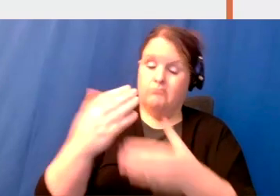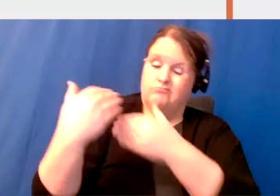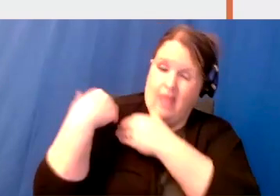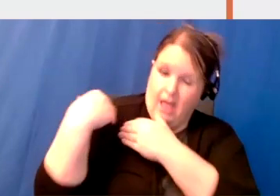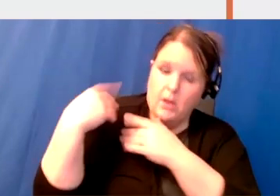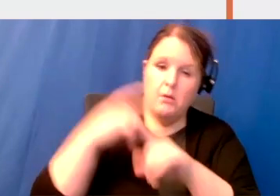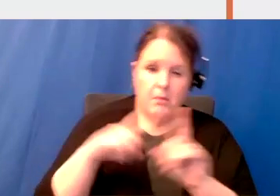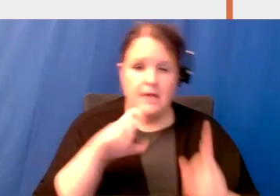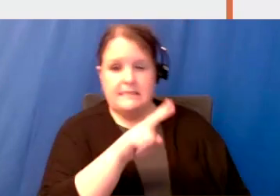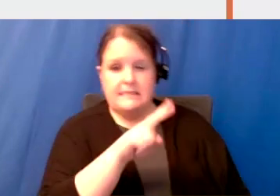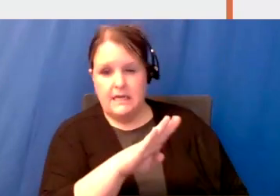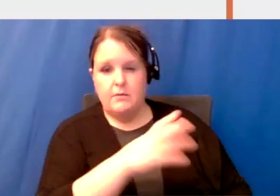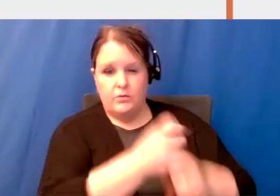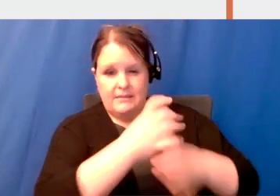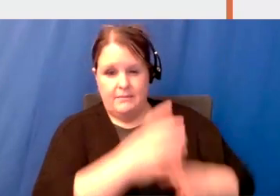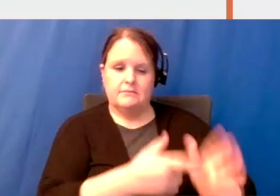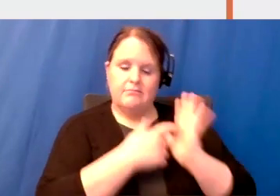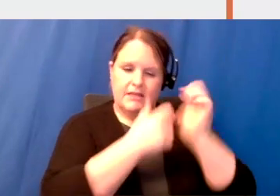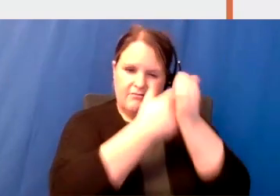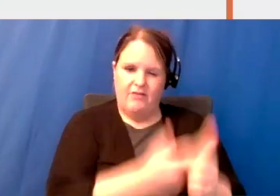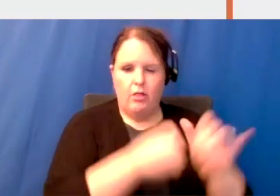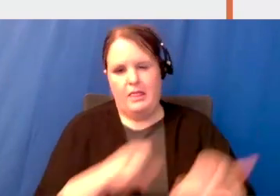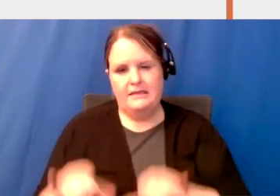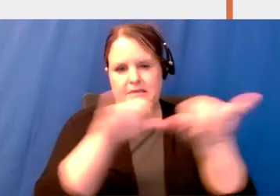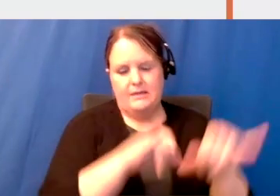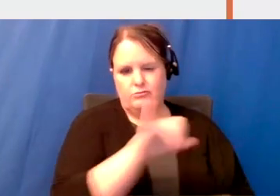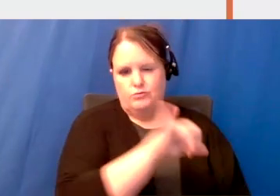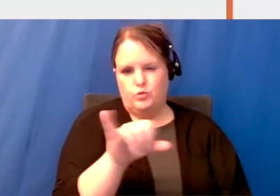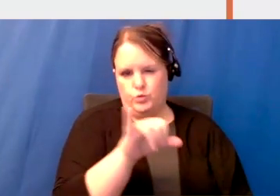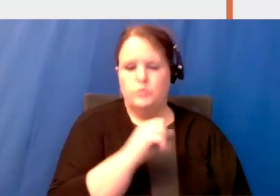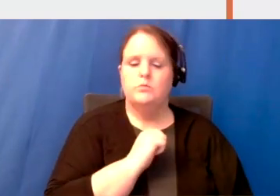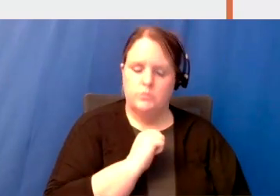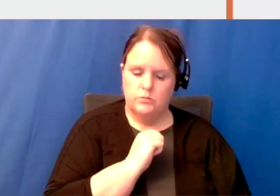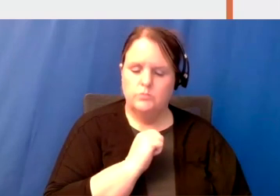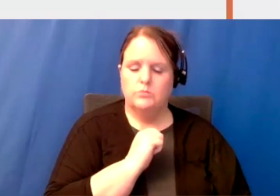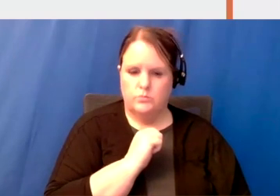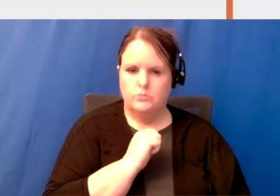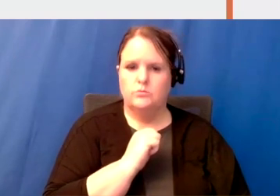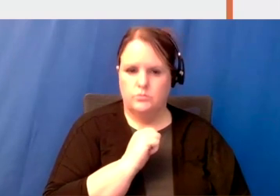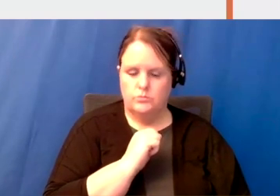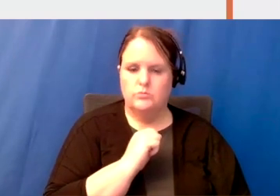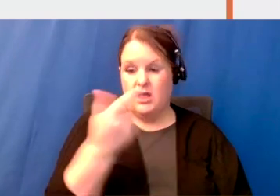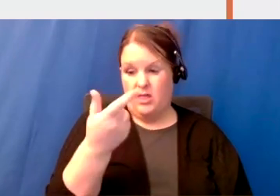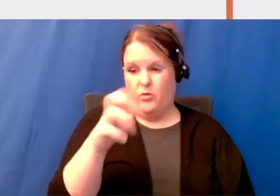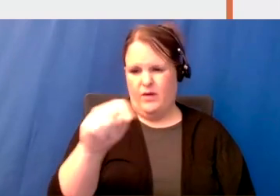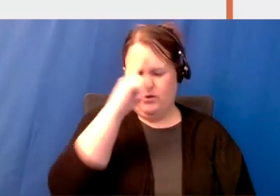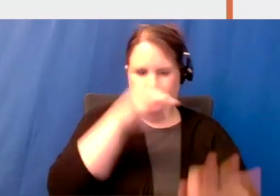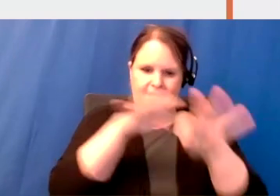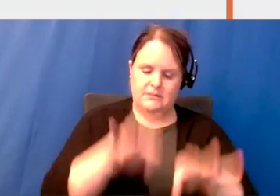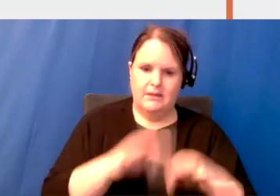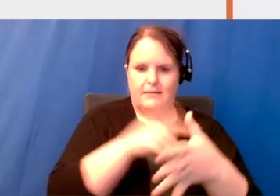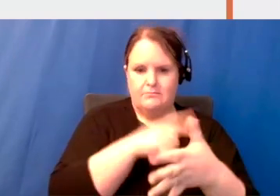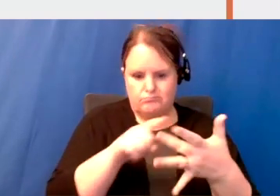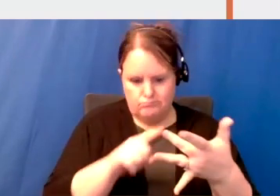the subrecipients also have to abide by the standards that are going to be listed out in the grant agreement.